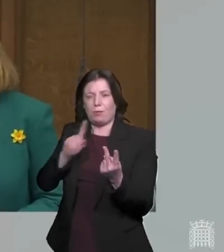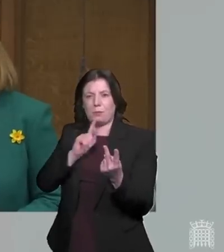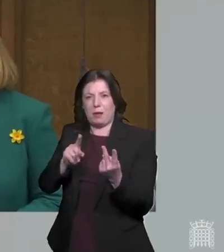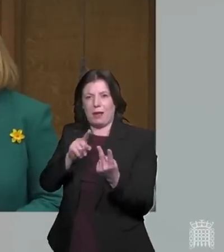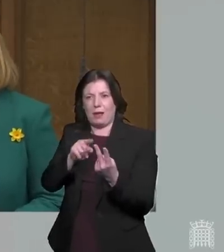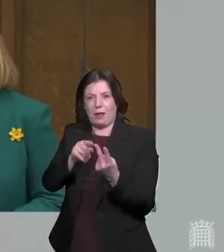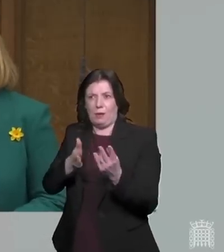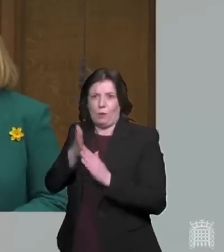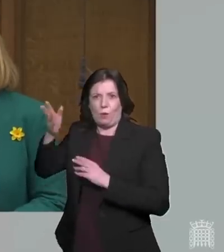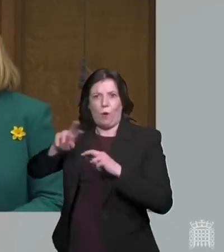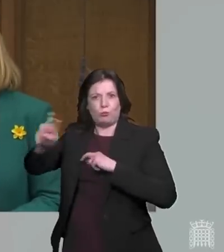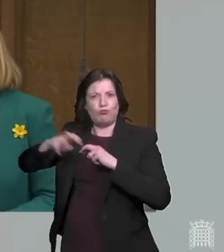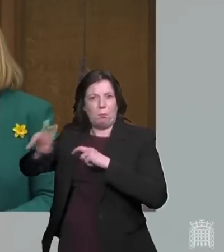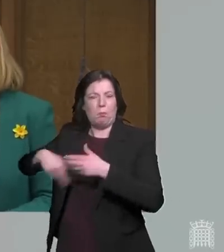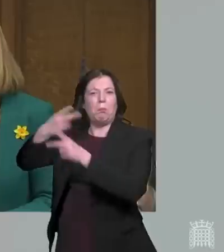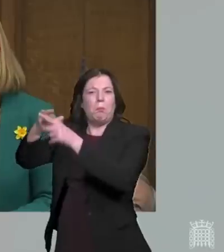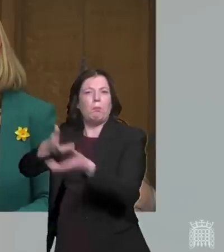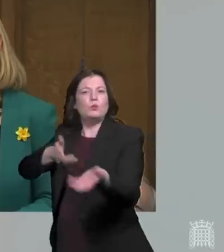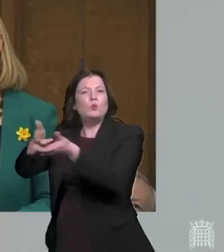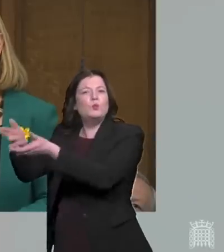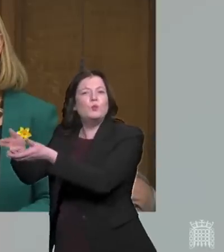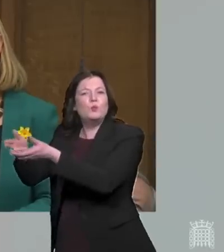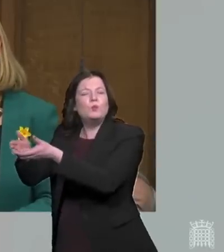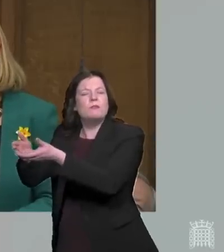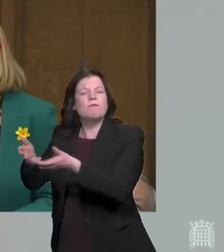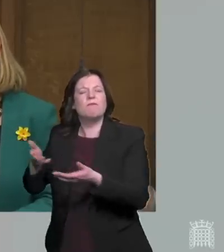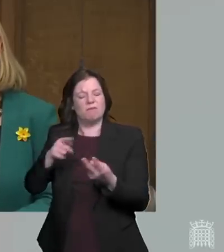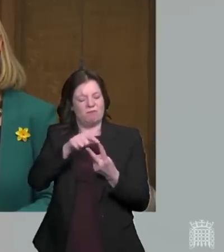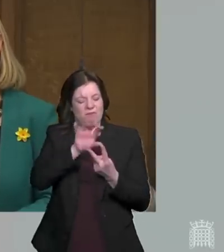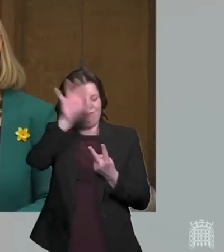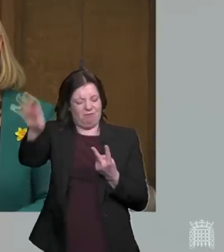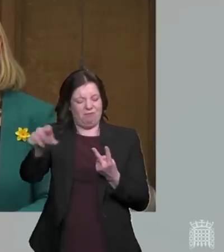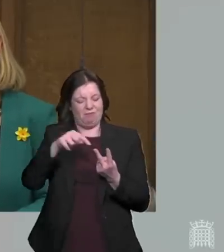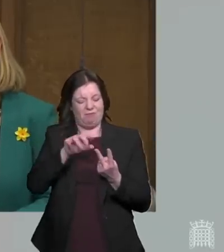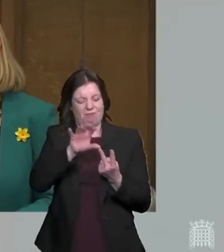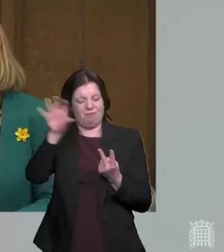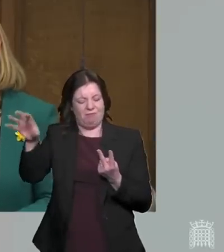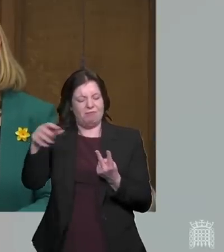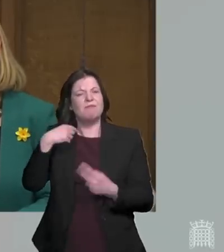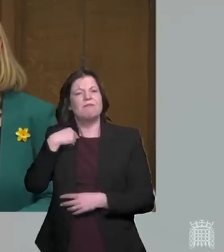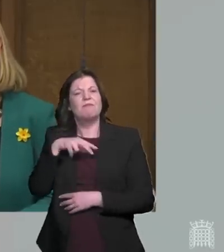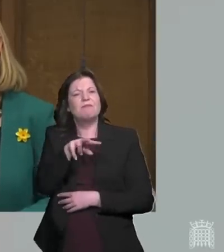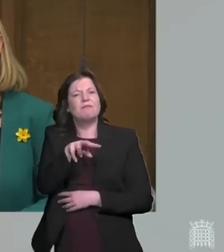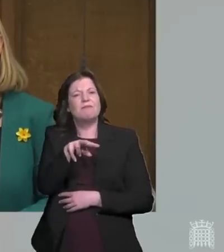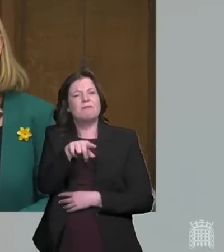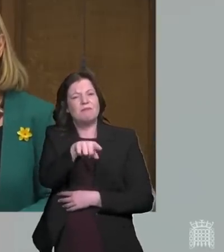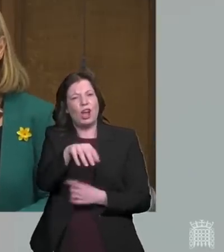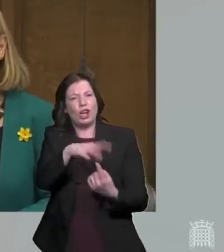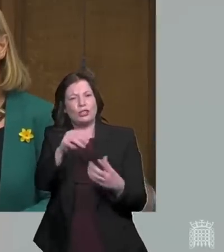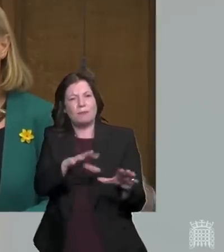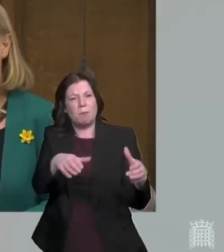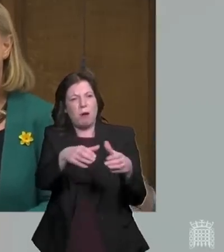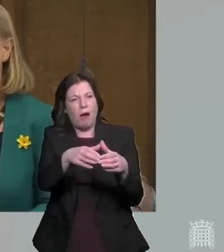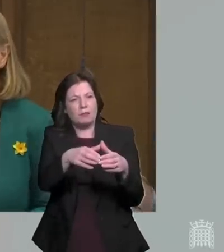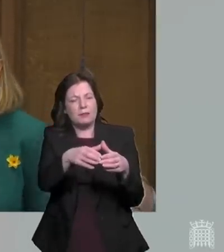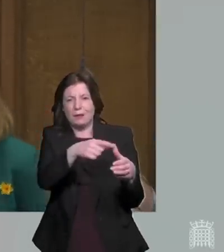for a shooting trip. Wow. Doesn't this show just how out of touch the Conservative Party is on the cost